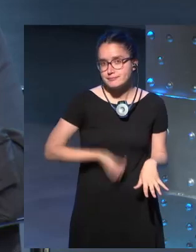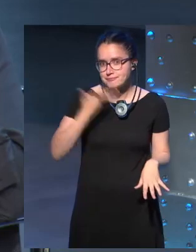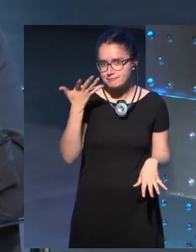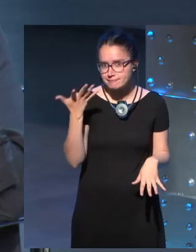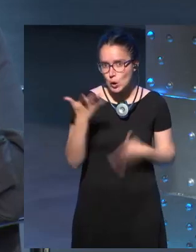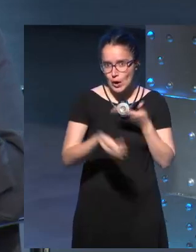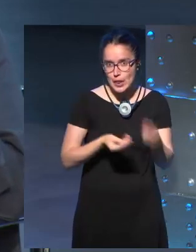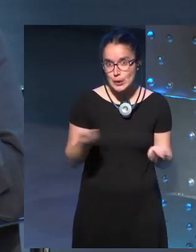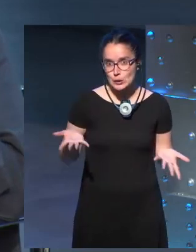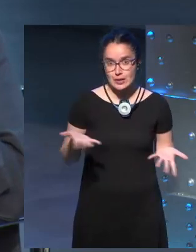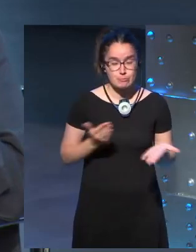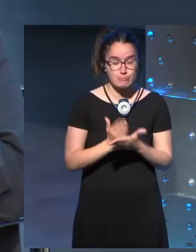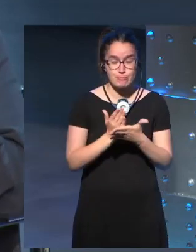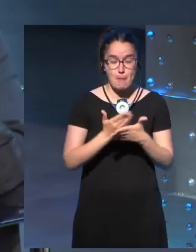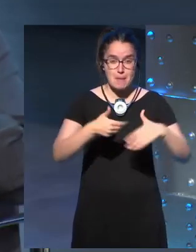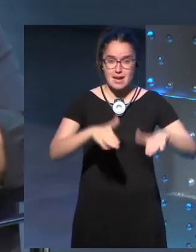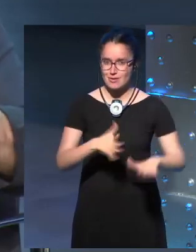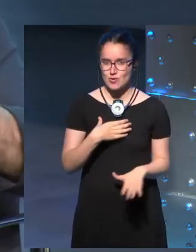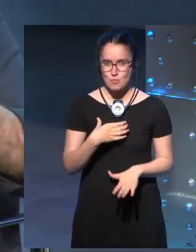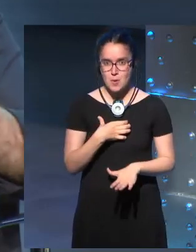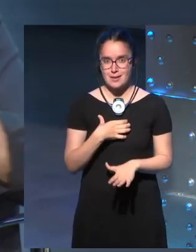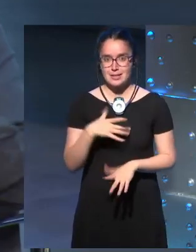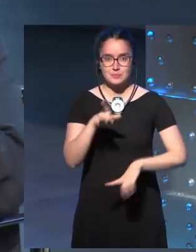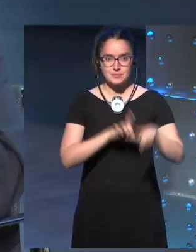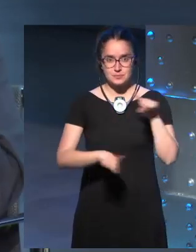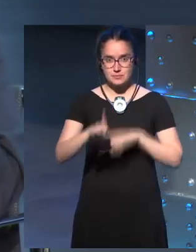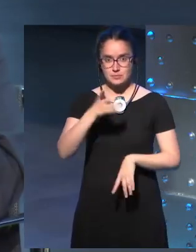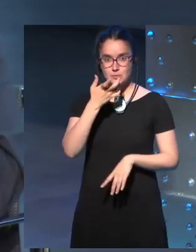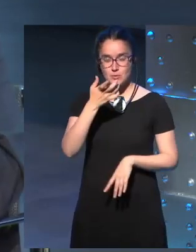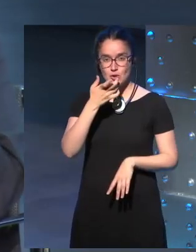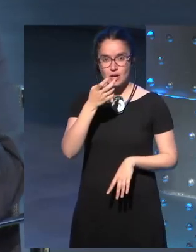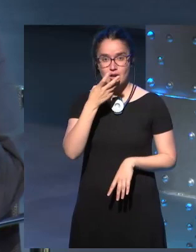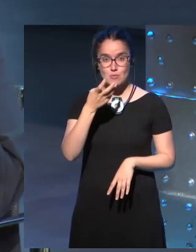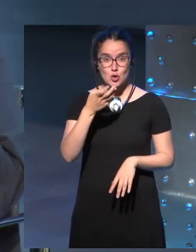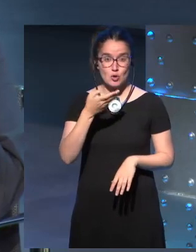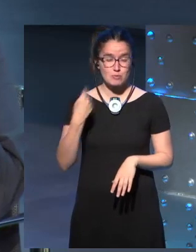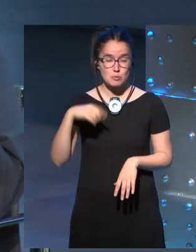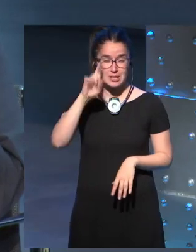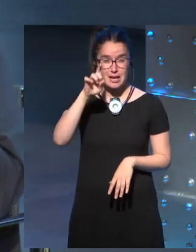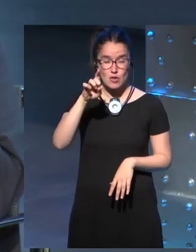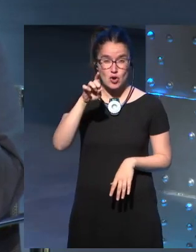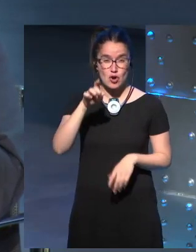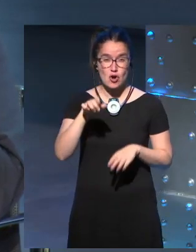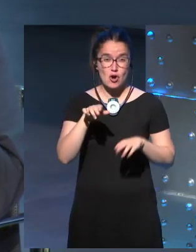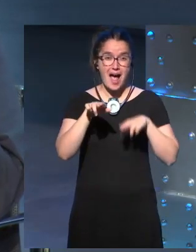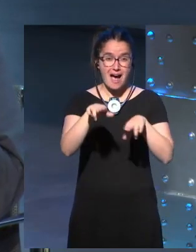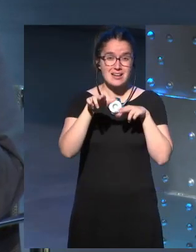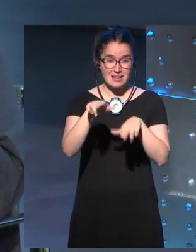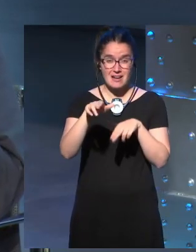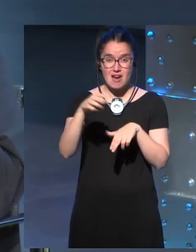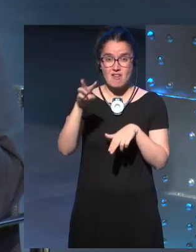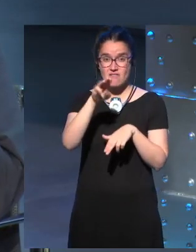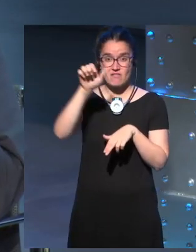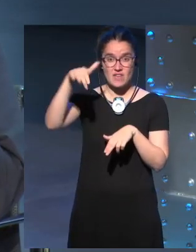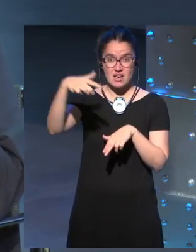can't stop. The problem with Arsene Wenger in Arsenal the last years, he couldn't stop. He